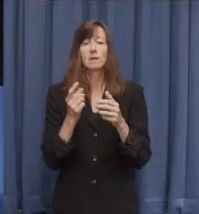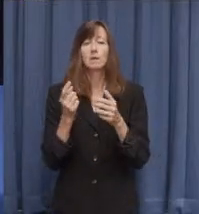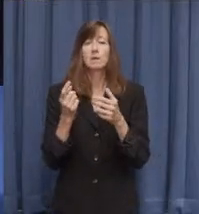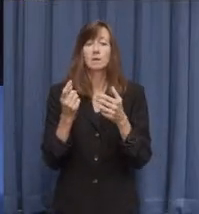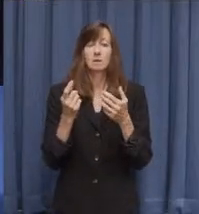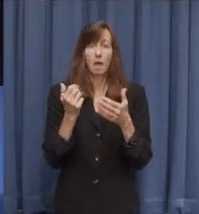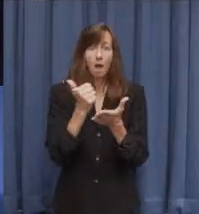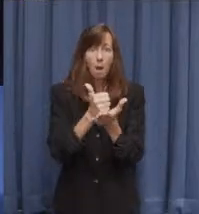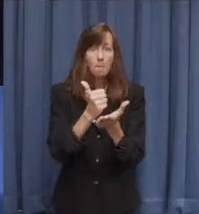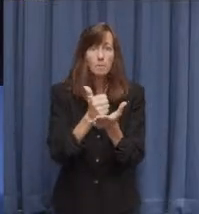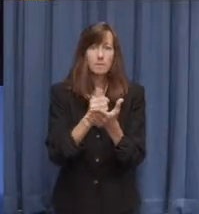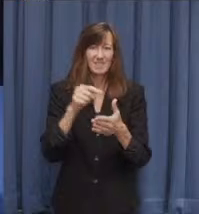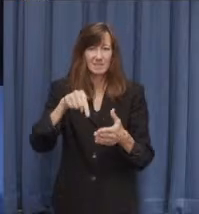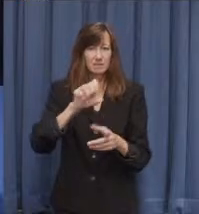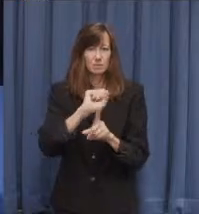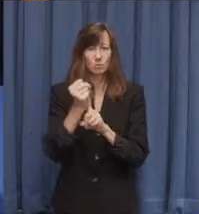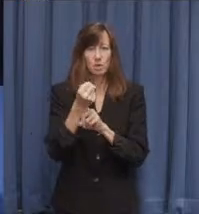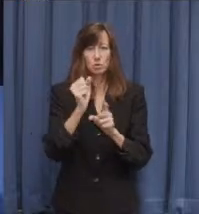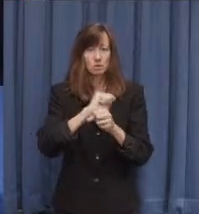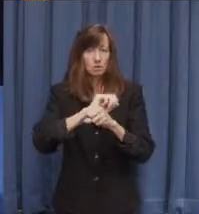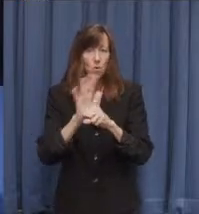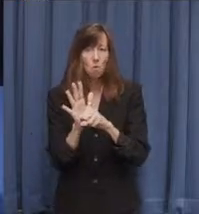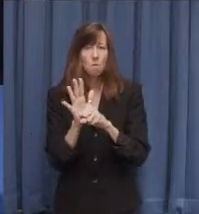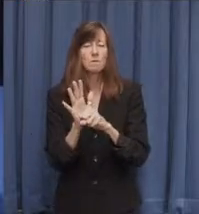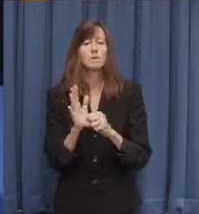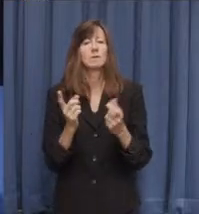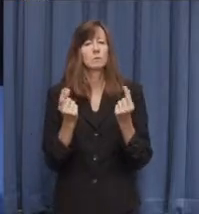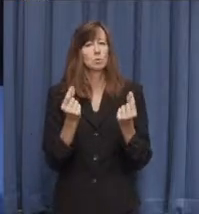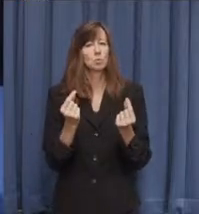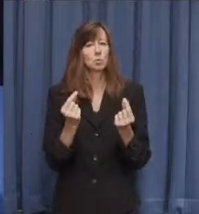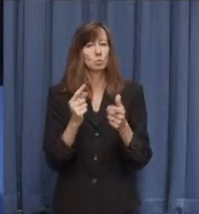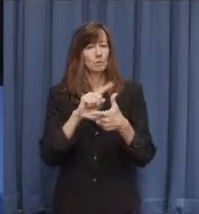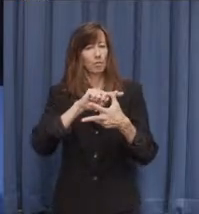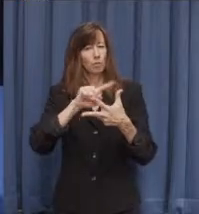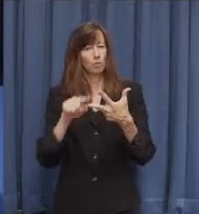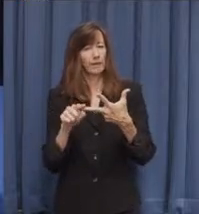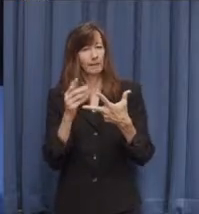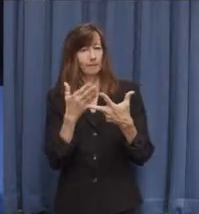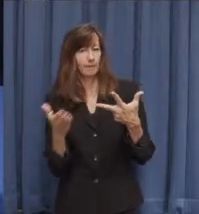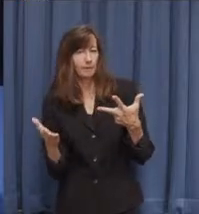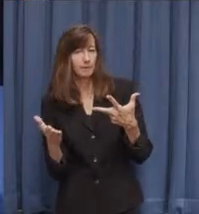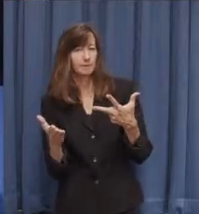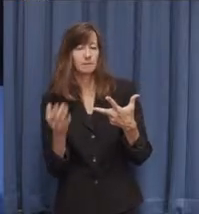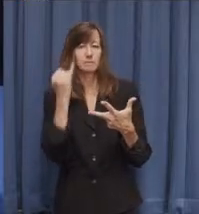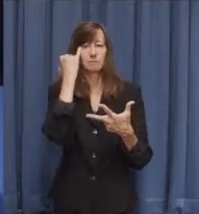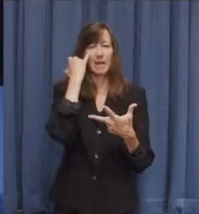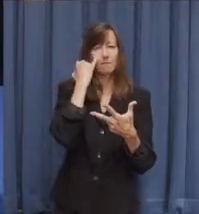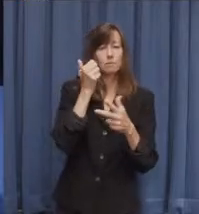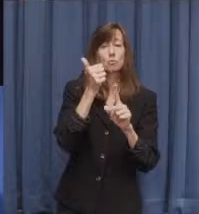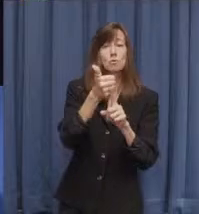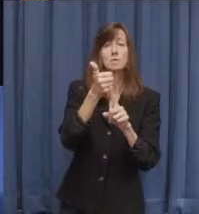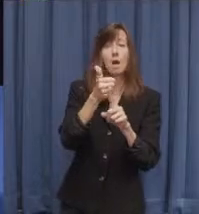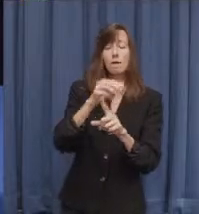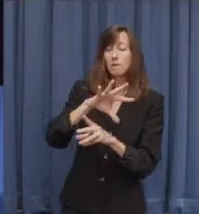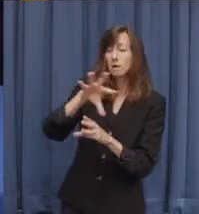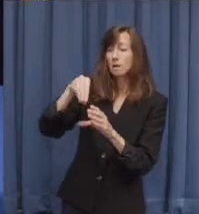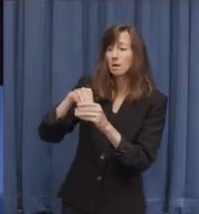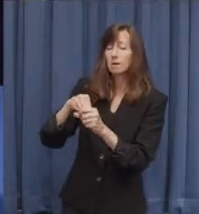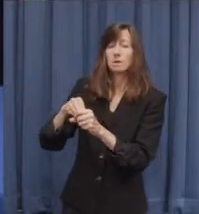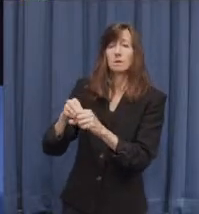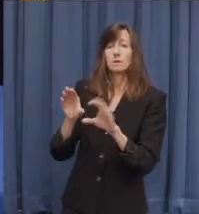things. When you're out and about, or even when you're in an office setting or an indoor setting where you're in close